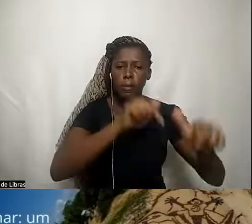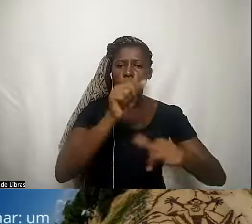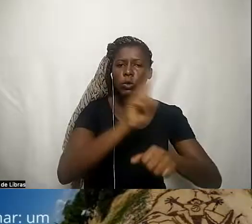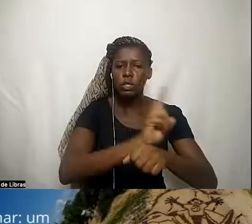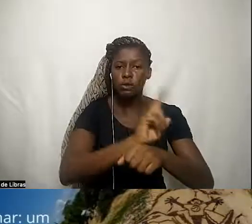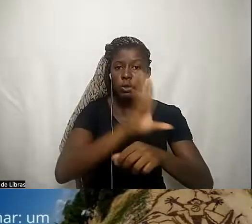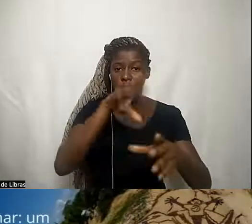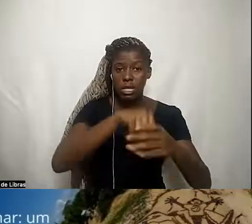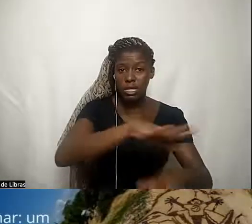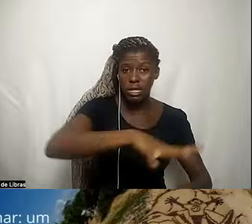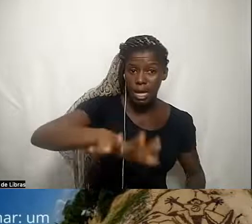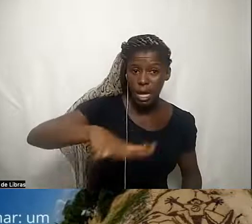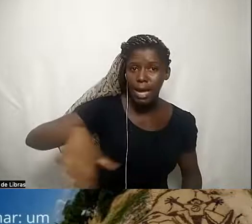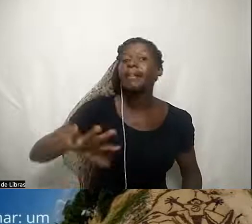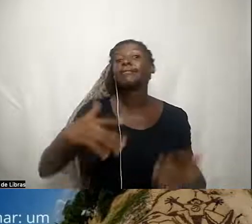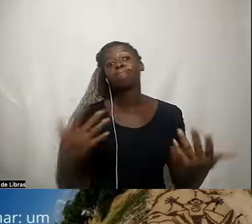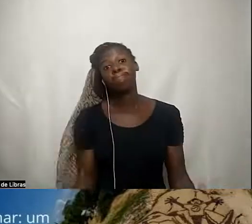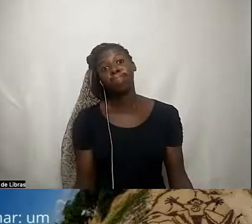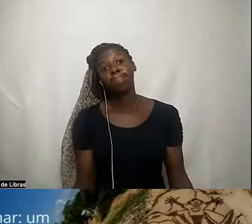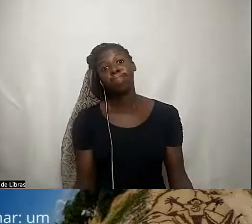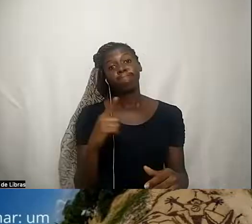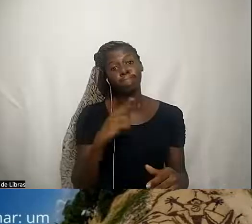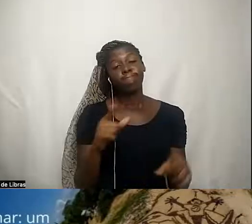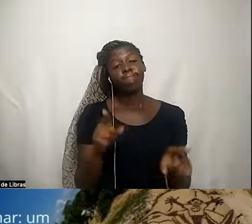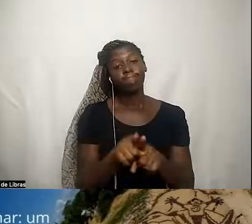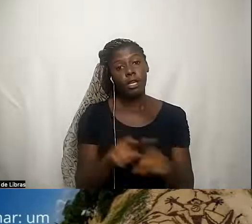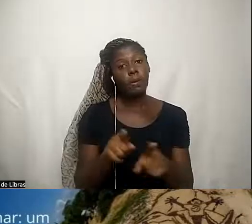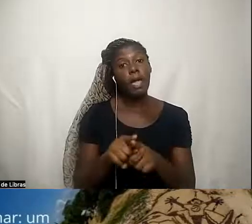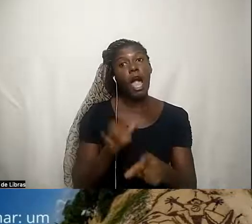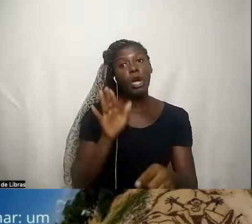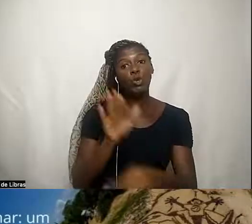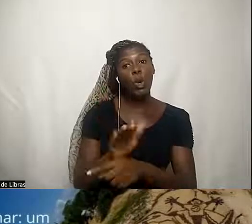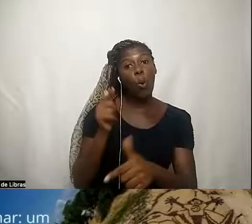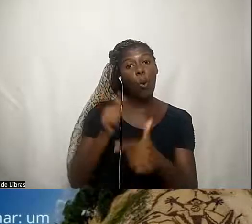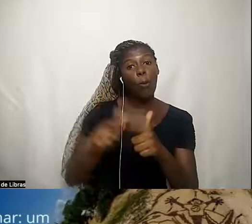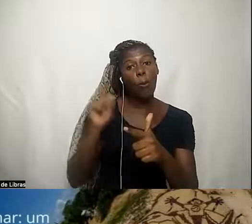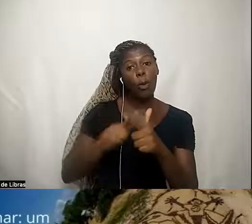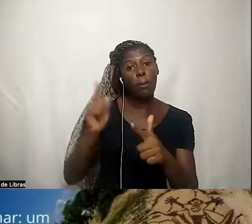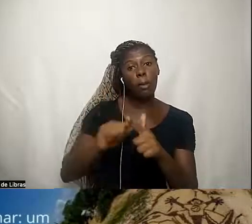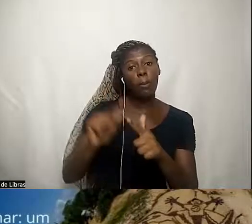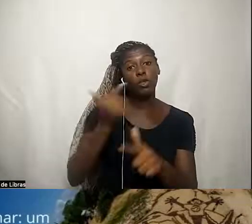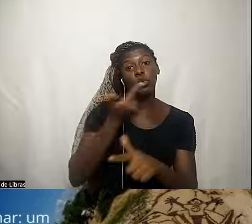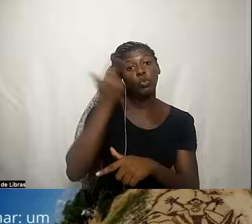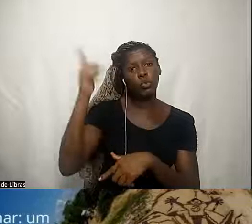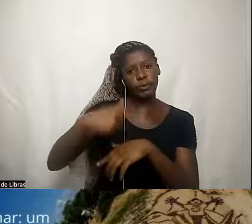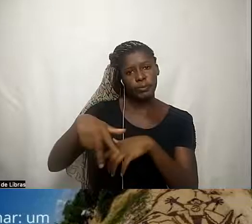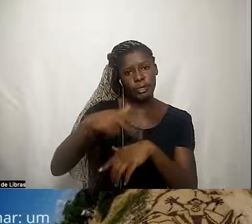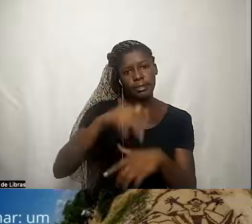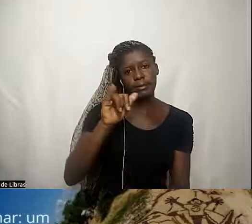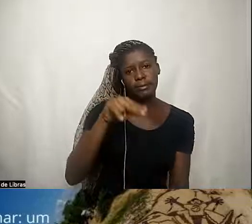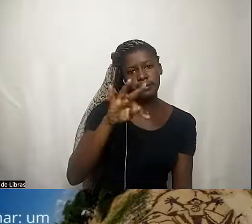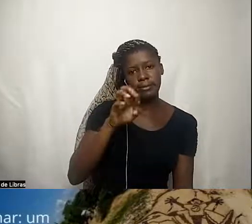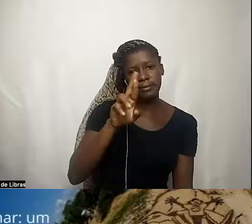it. And we also have international programs because we're talking about one and